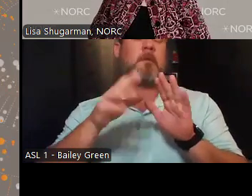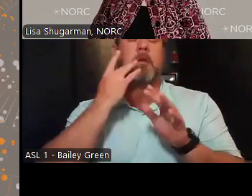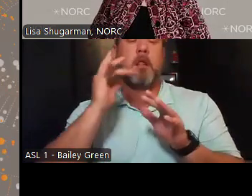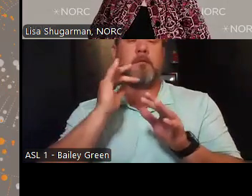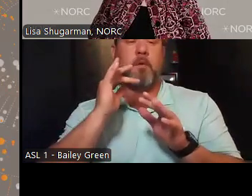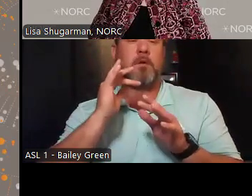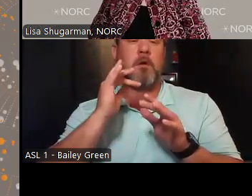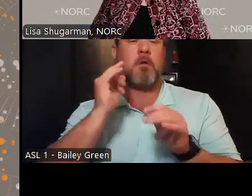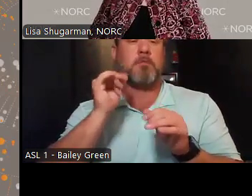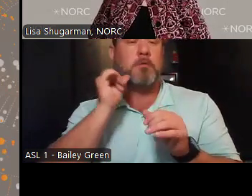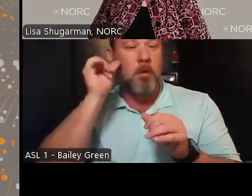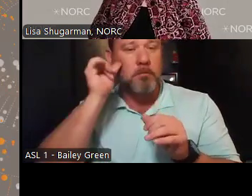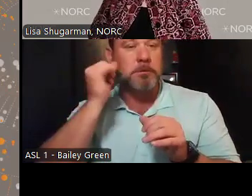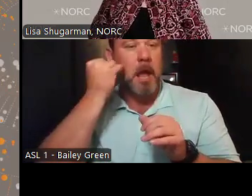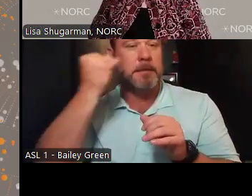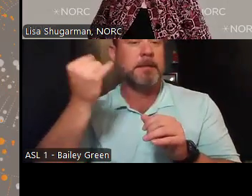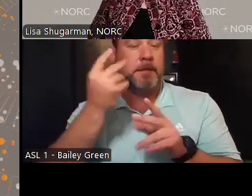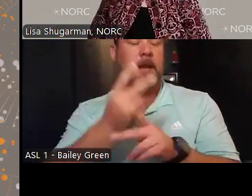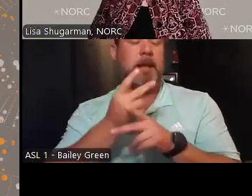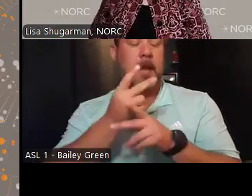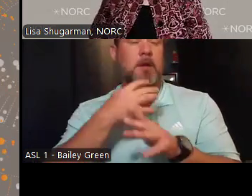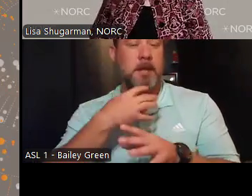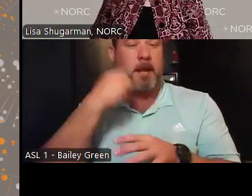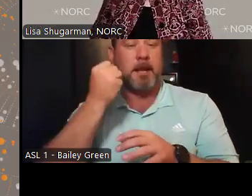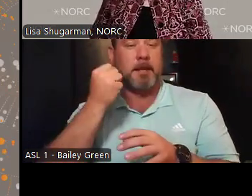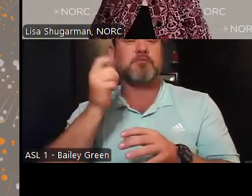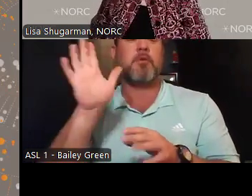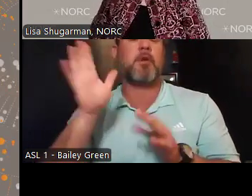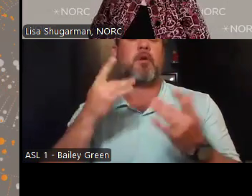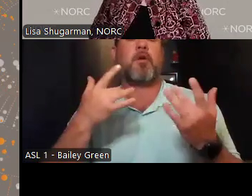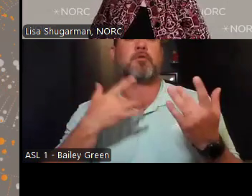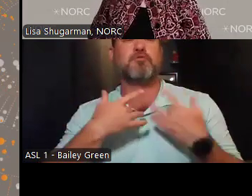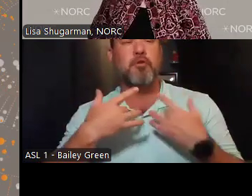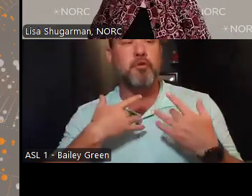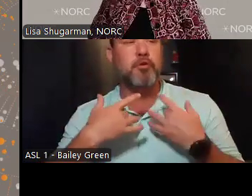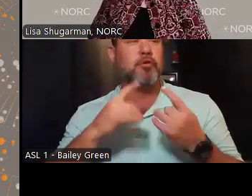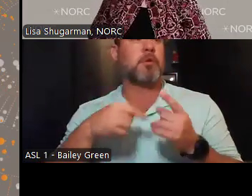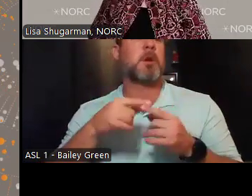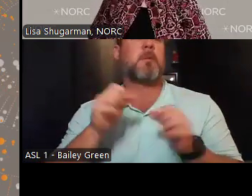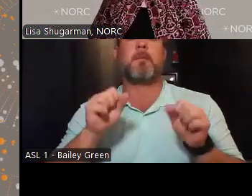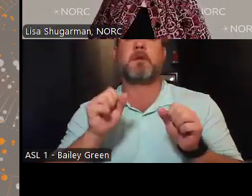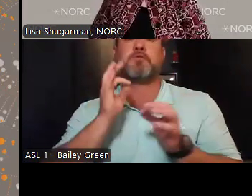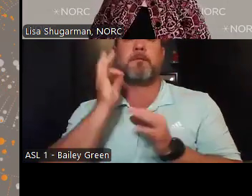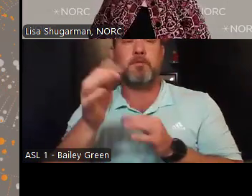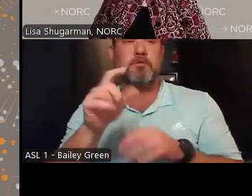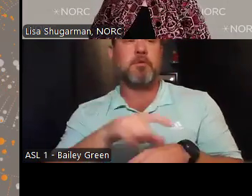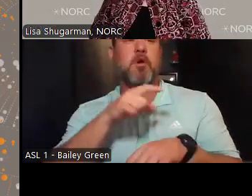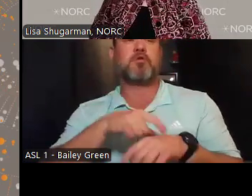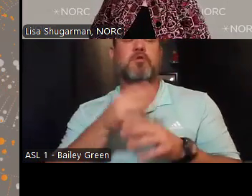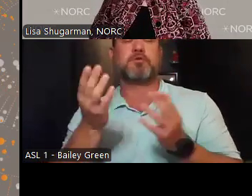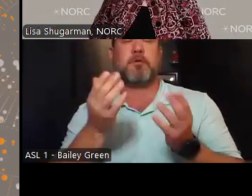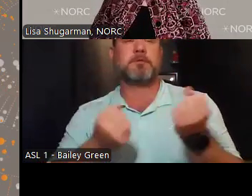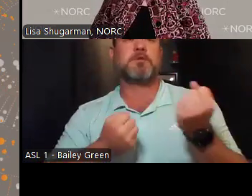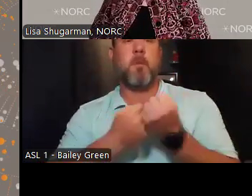adults' ideas on care as they age, including their worries and concerns about their potential future long-term services and supports